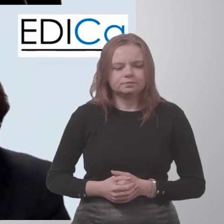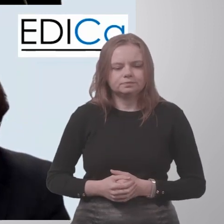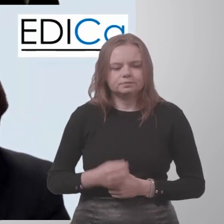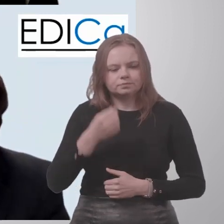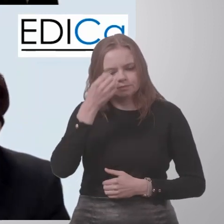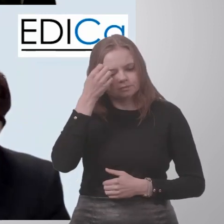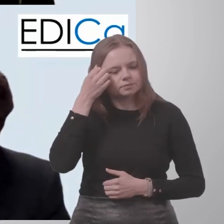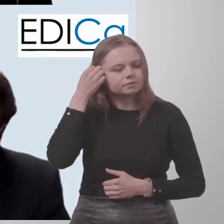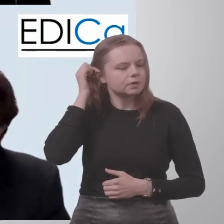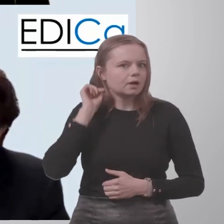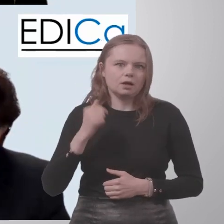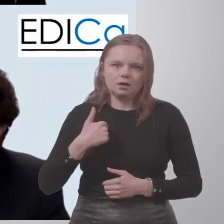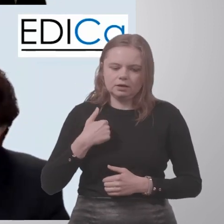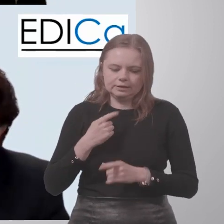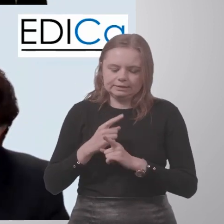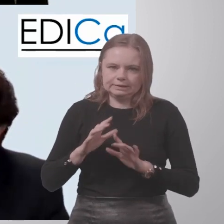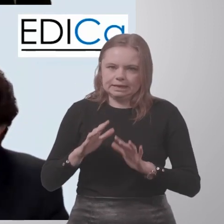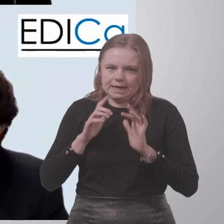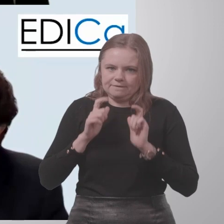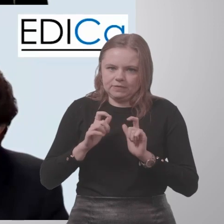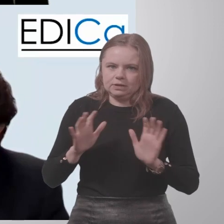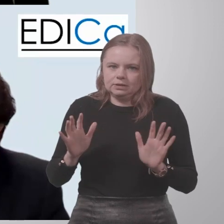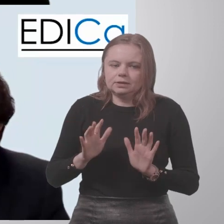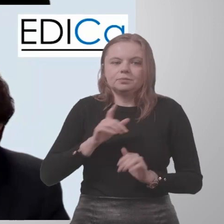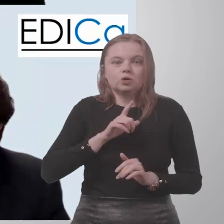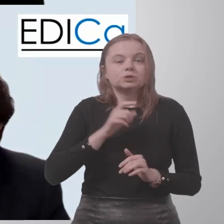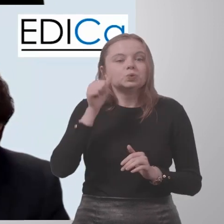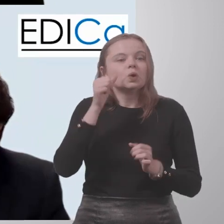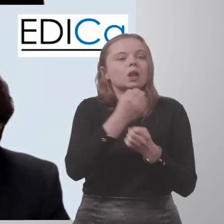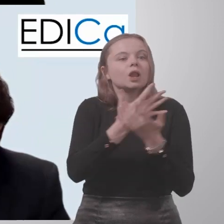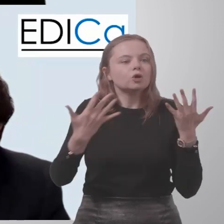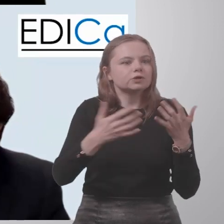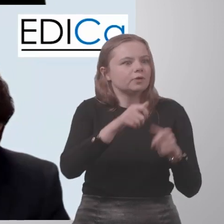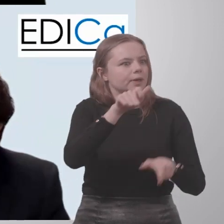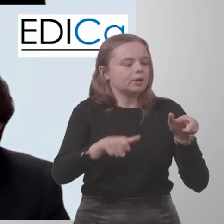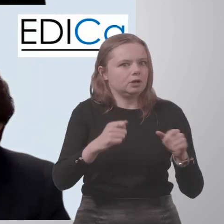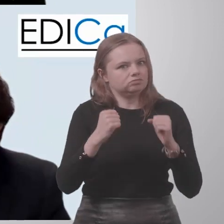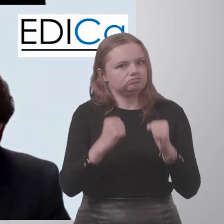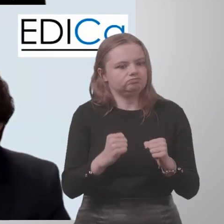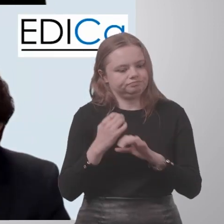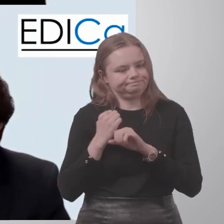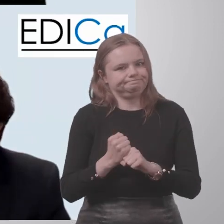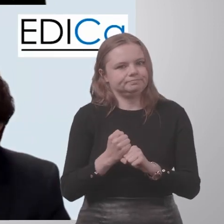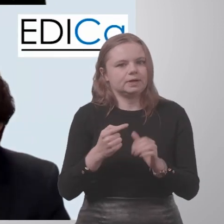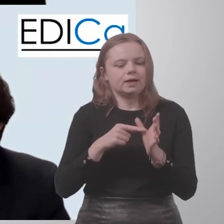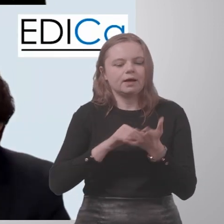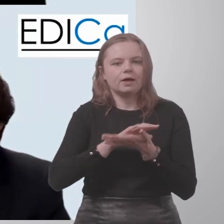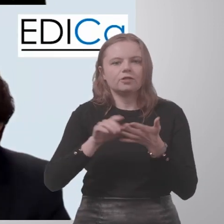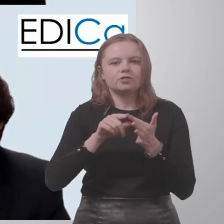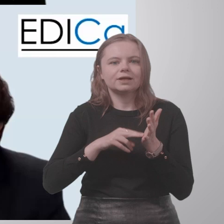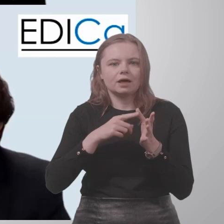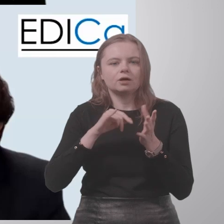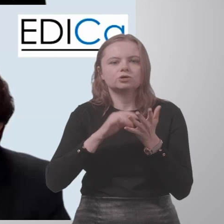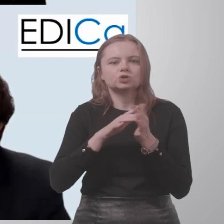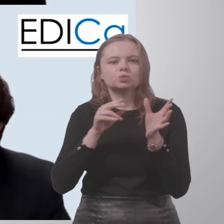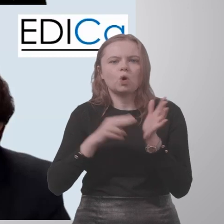So I'm going to tread carefully here because a lot of people are very invested in Athena Swan, but we just have not seen it make an impact